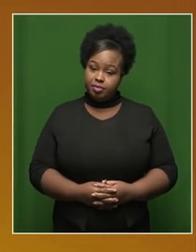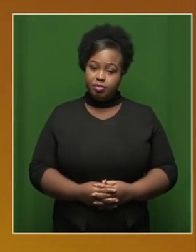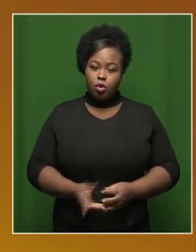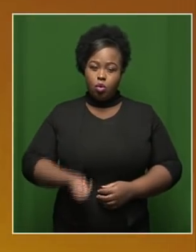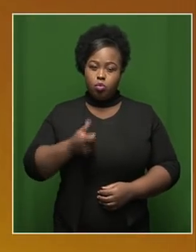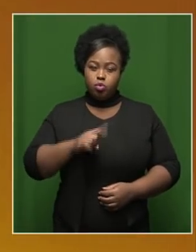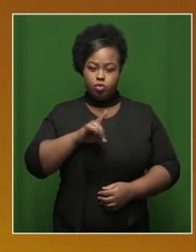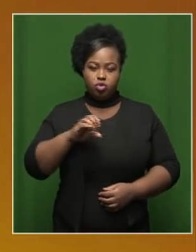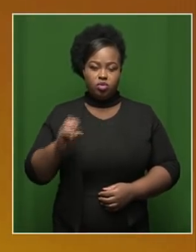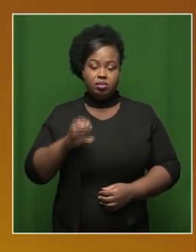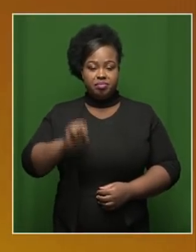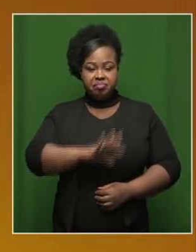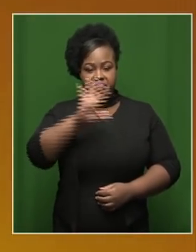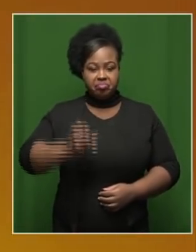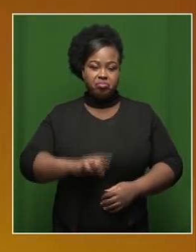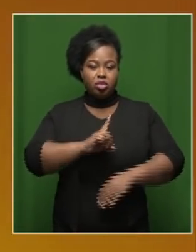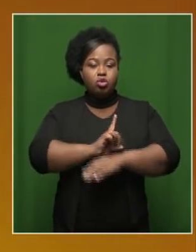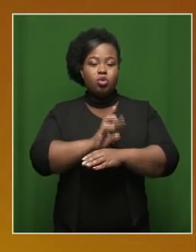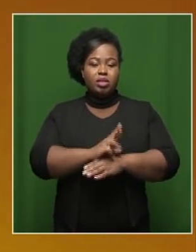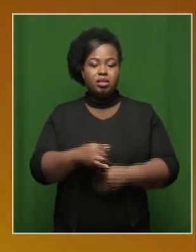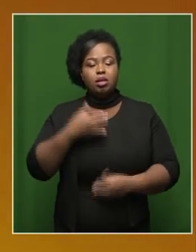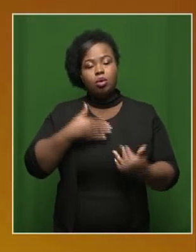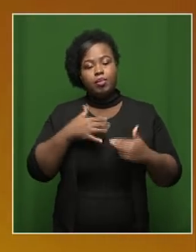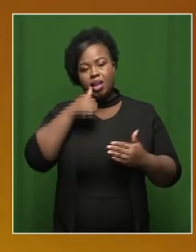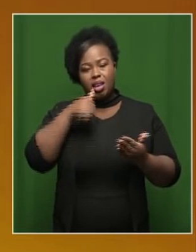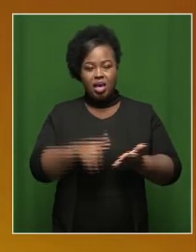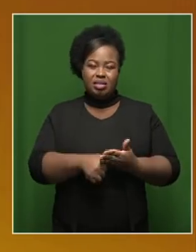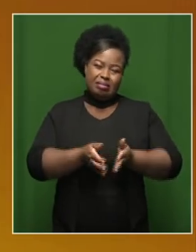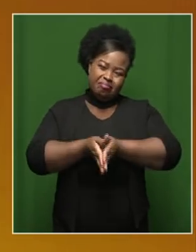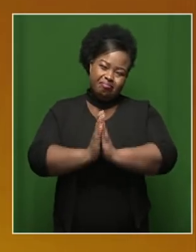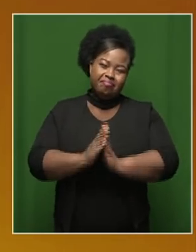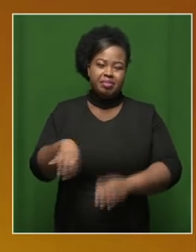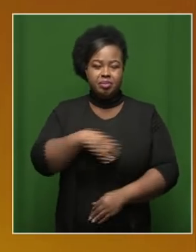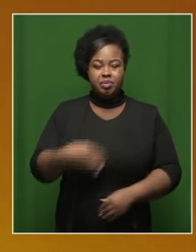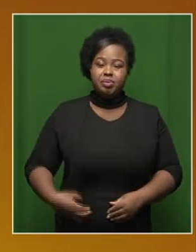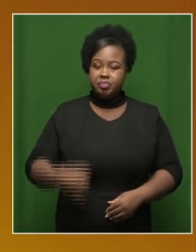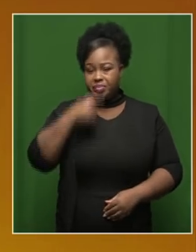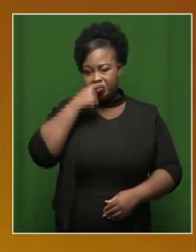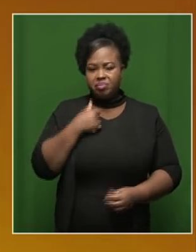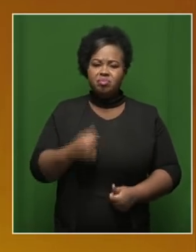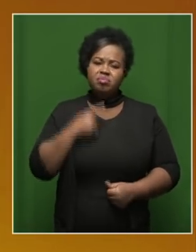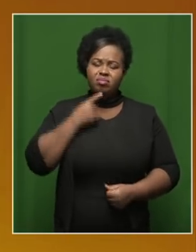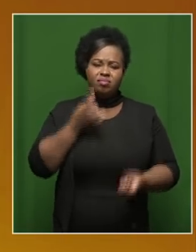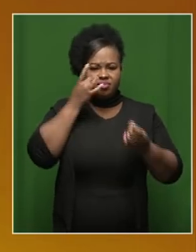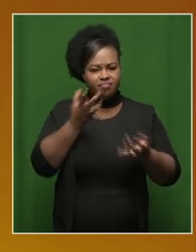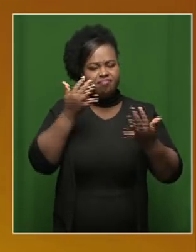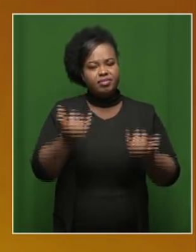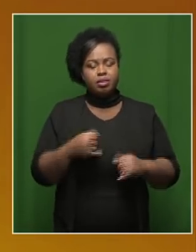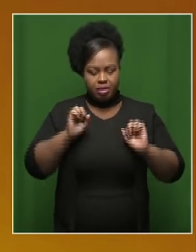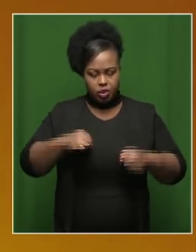Close to 100 South African doctors have written an open letter imploring President Cyril Ramaphosa to give the green light to the